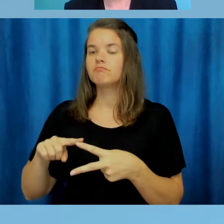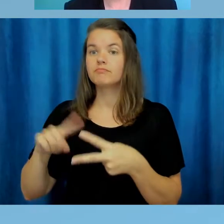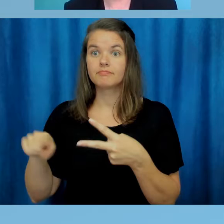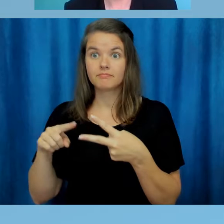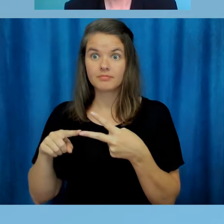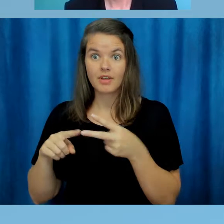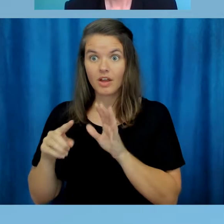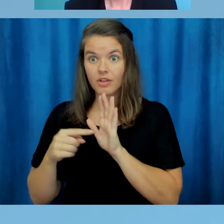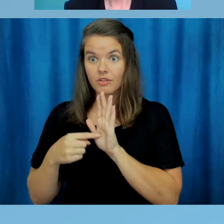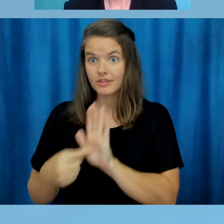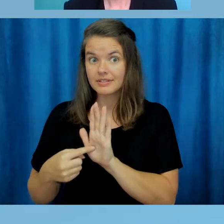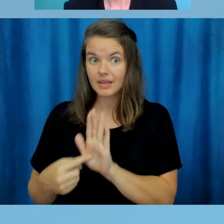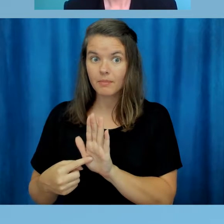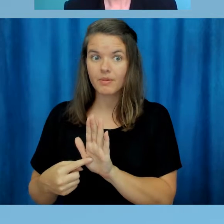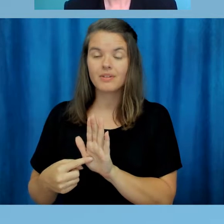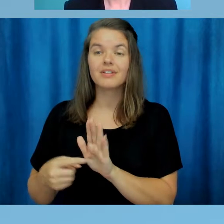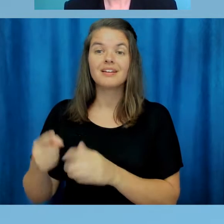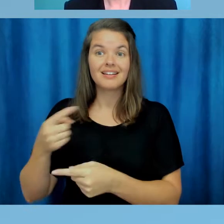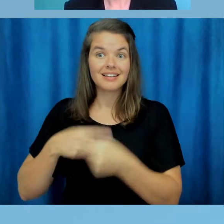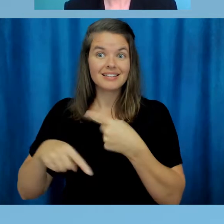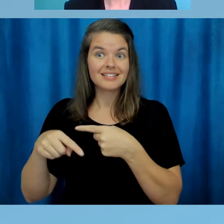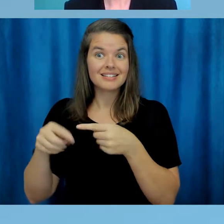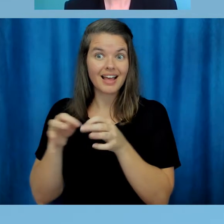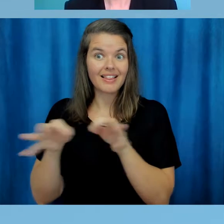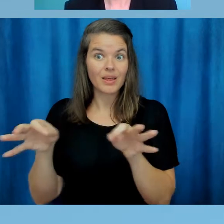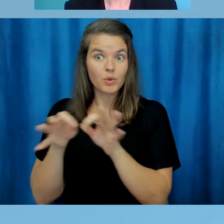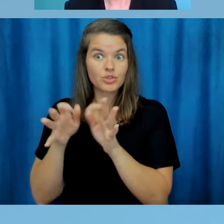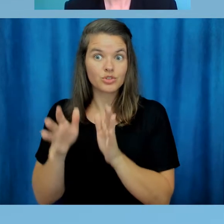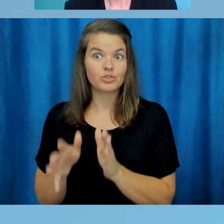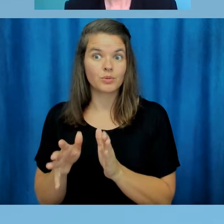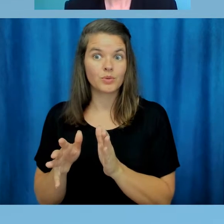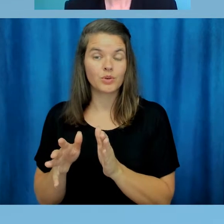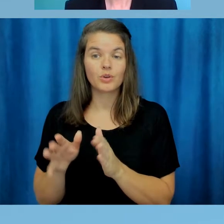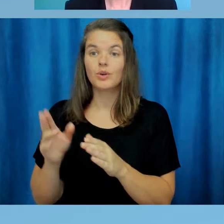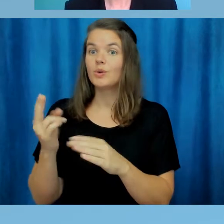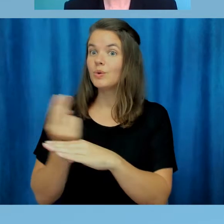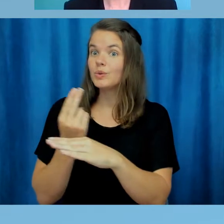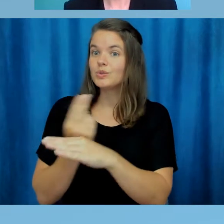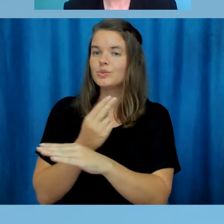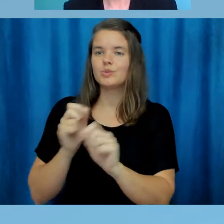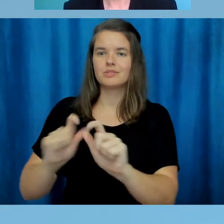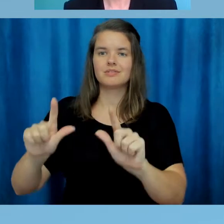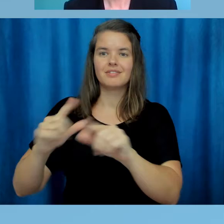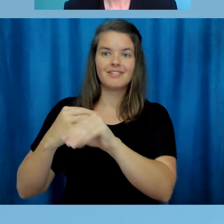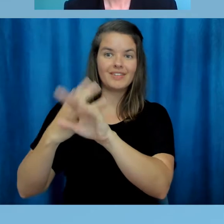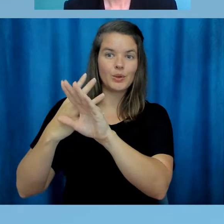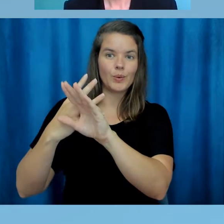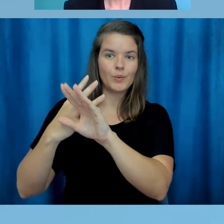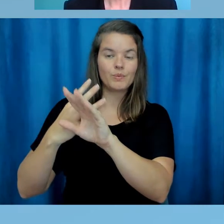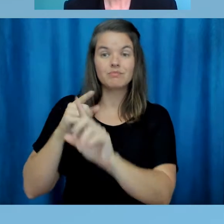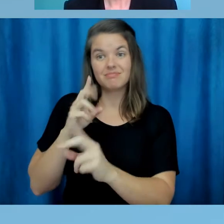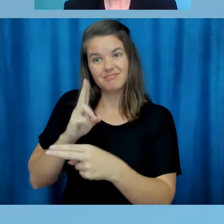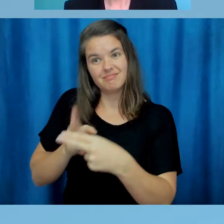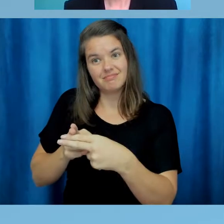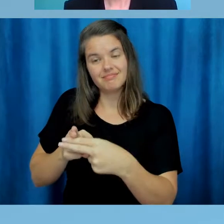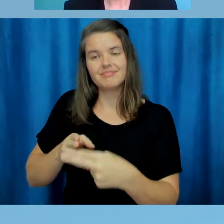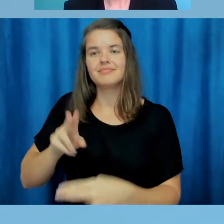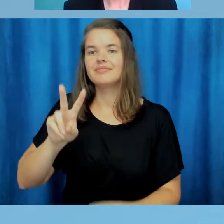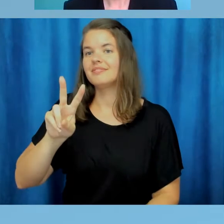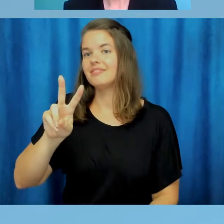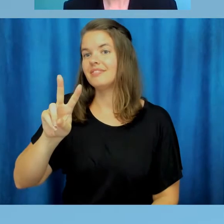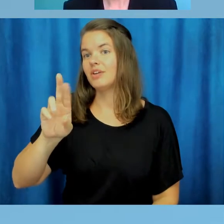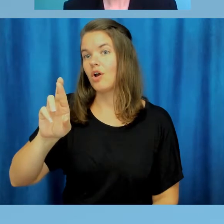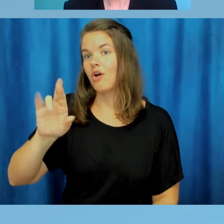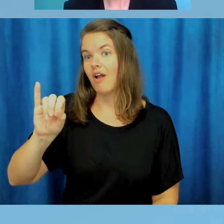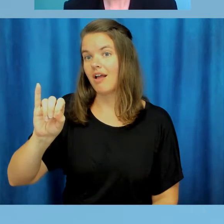Another example is a sign language interpreter that is used through video. That's called